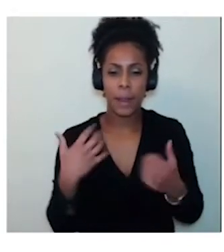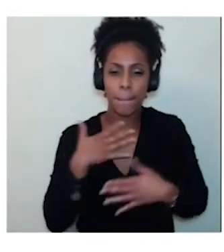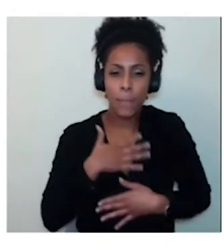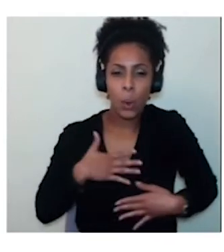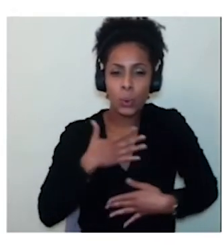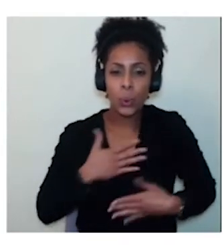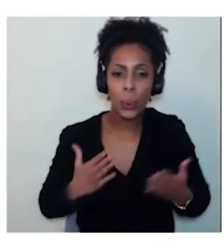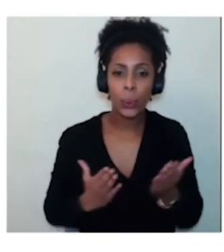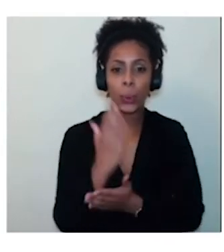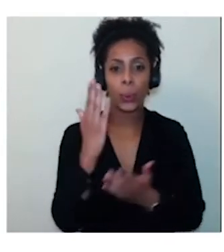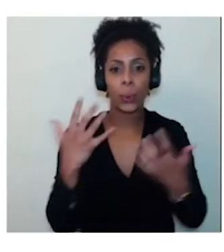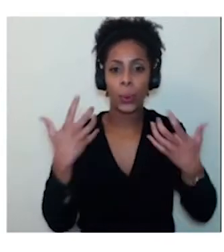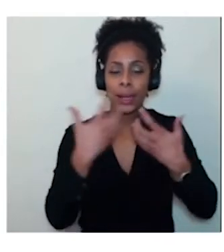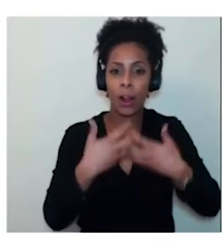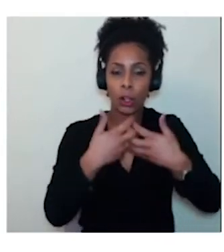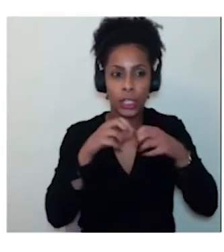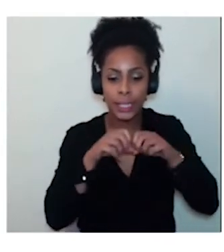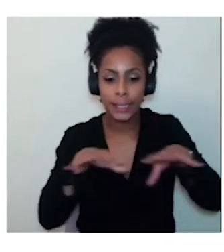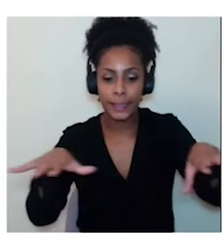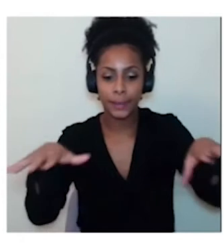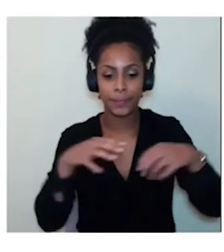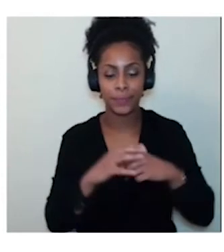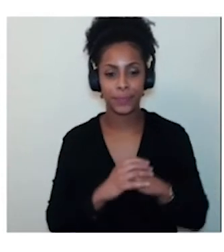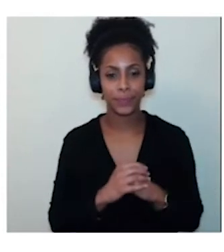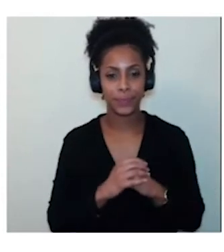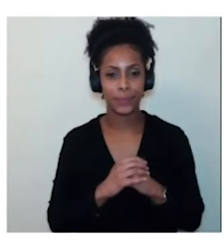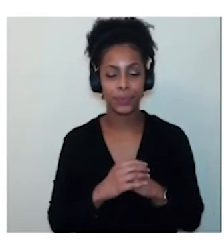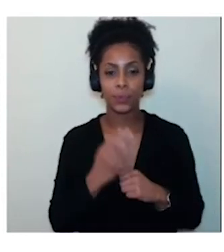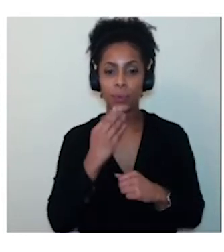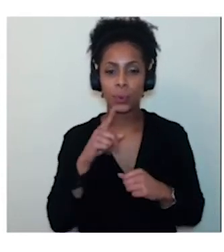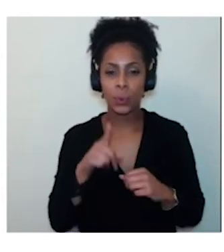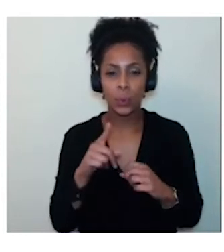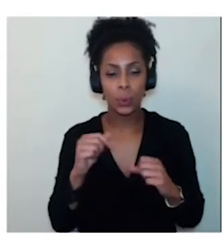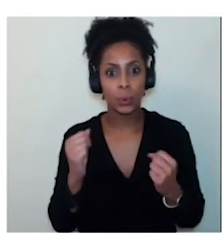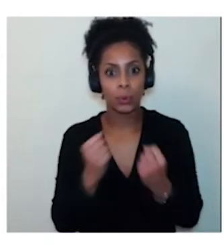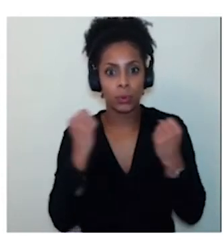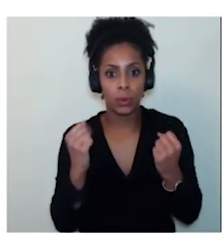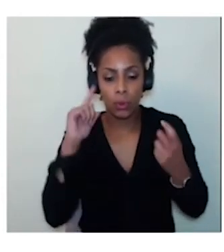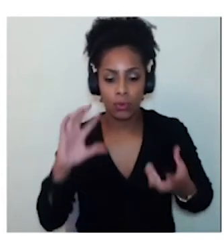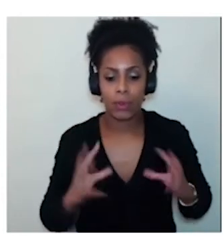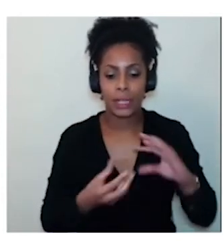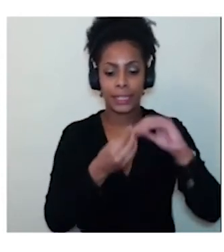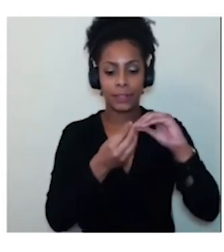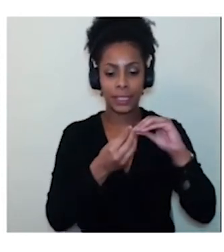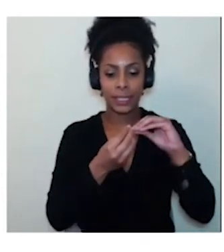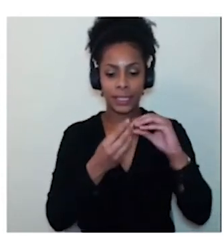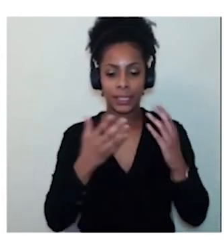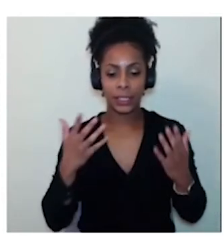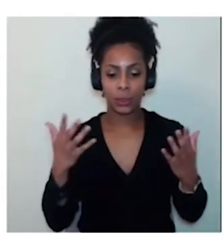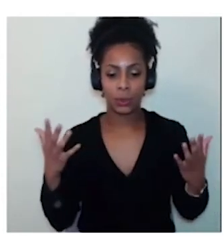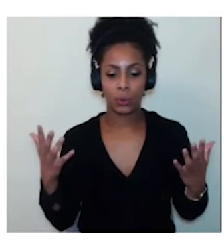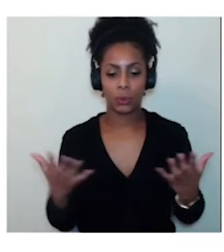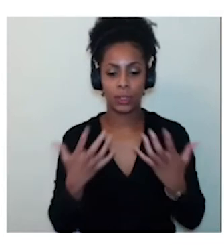Through our offerings, we strive to deliver emotionally compelling experience to you, connect